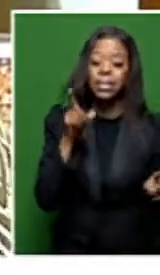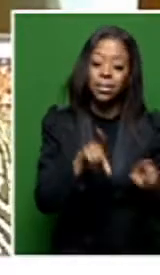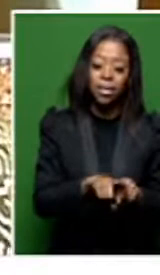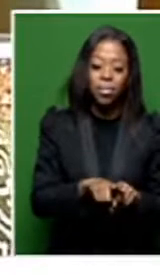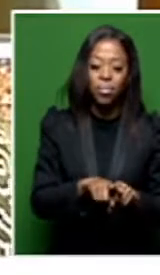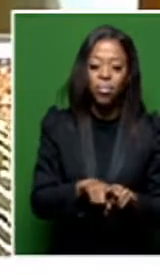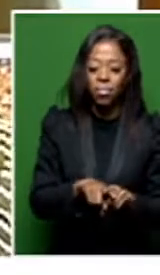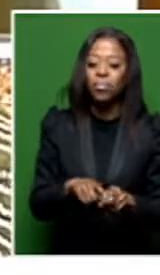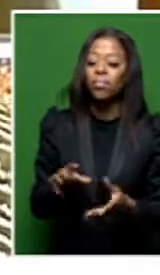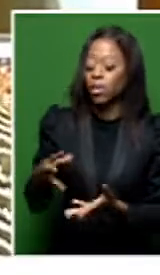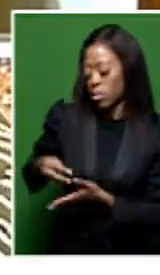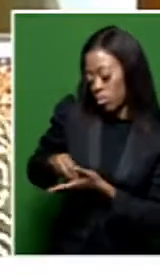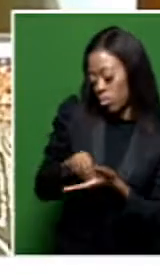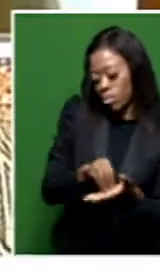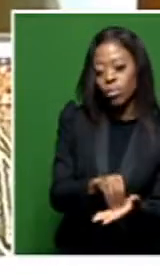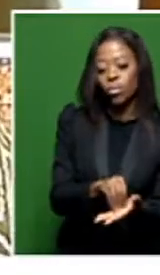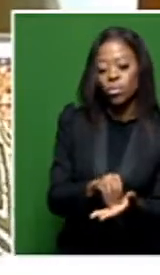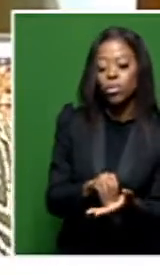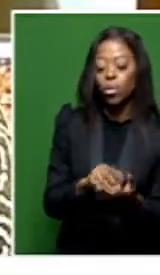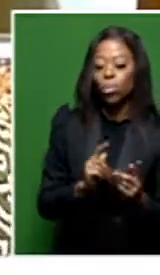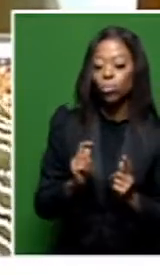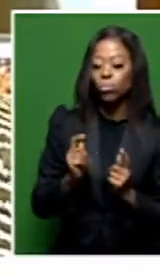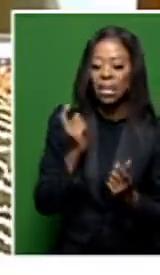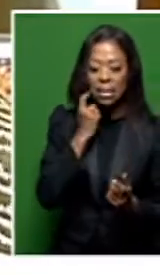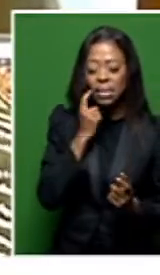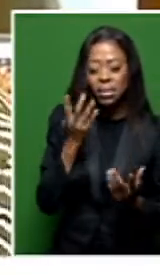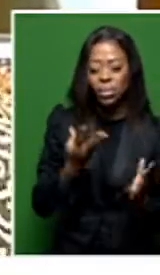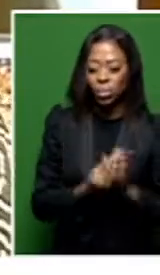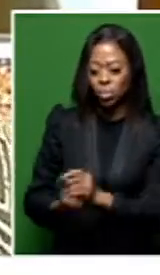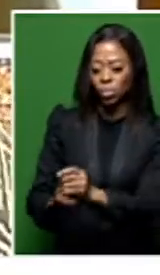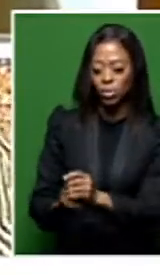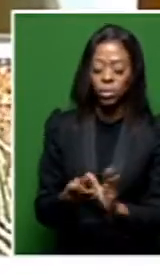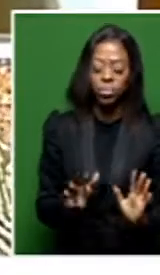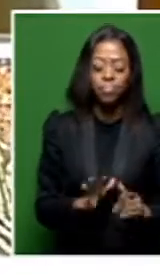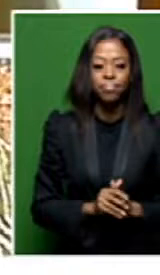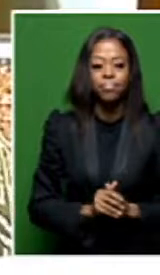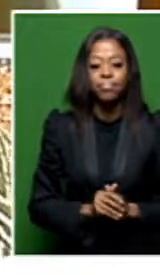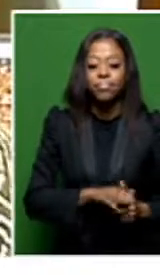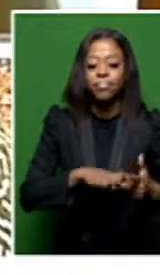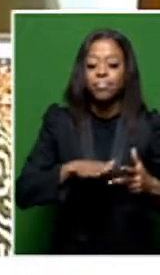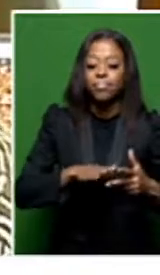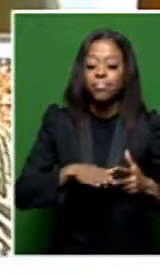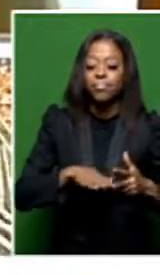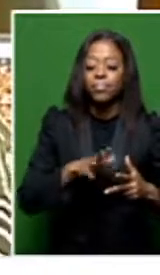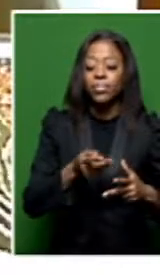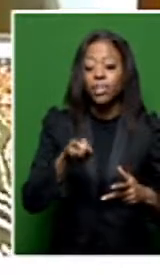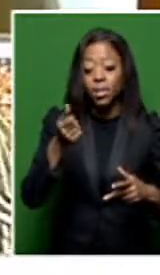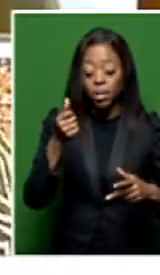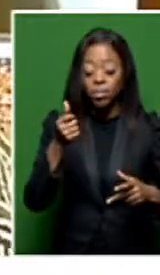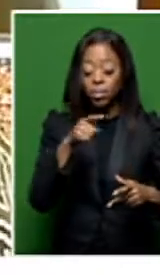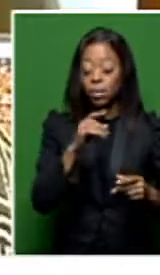a jar and take it with, so it travels very well. So the sorghum salad is one. And another one that's like, it